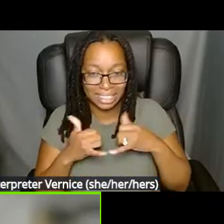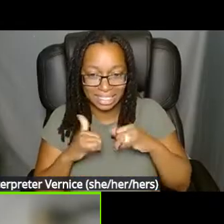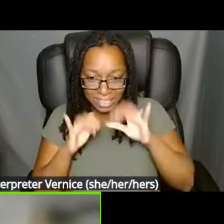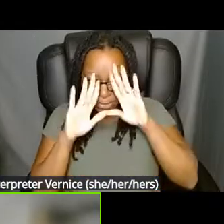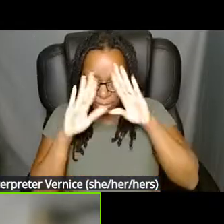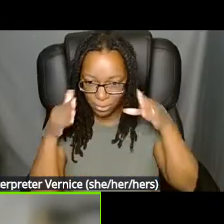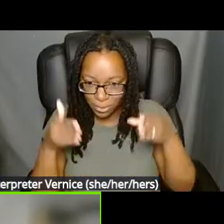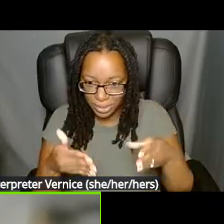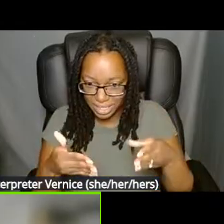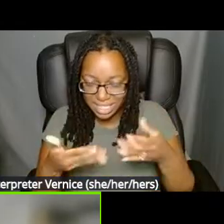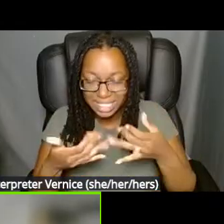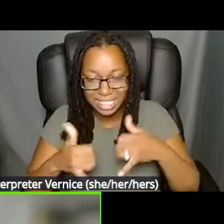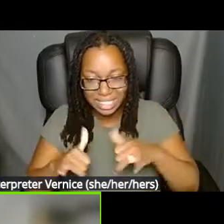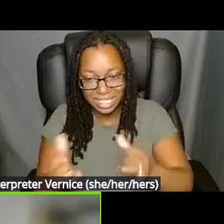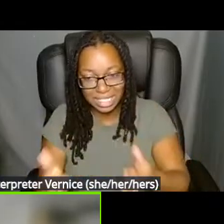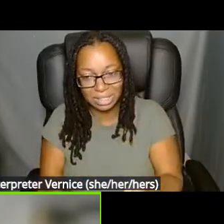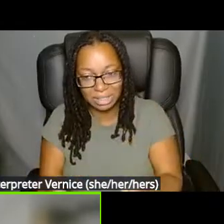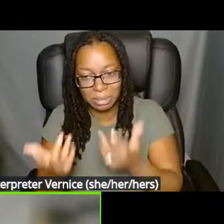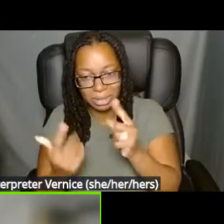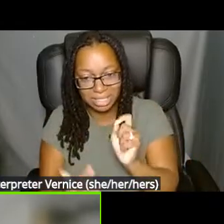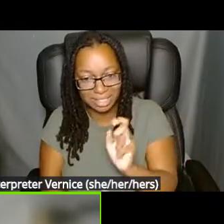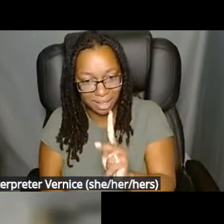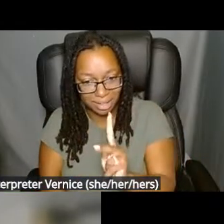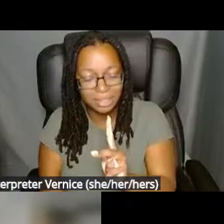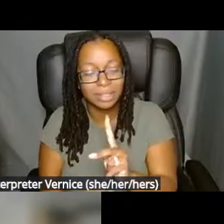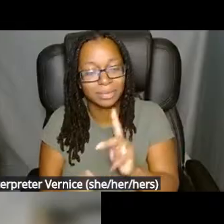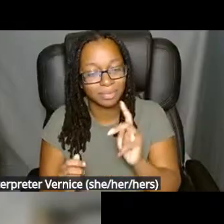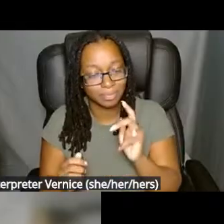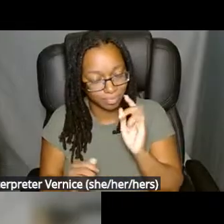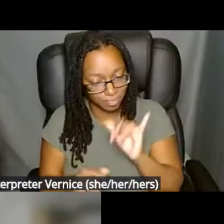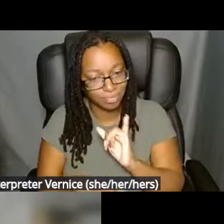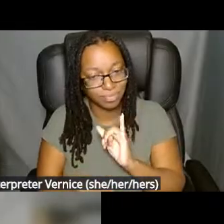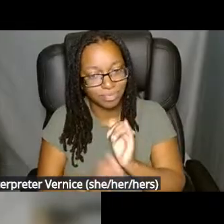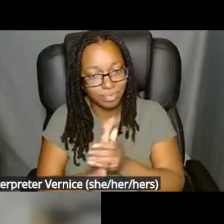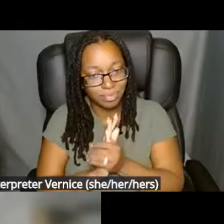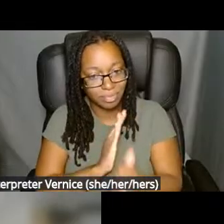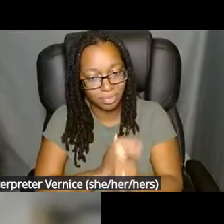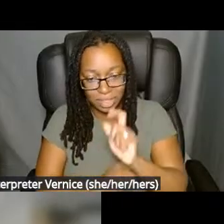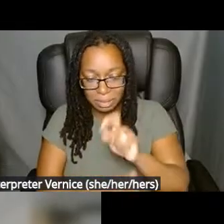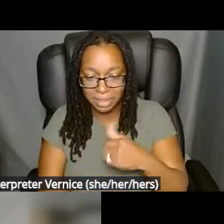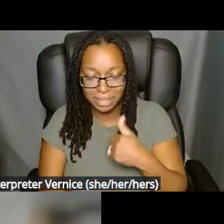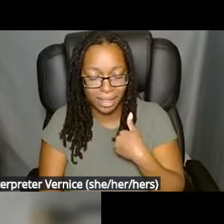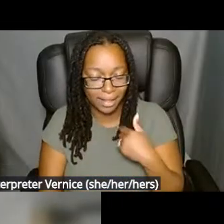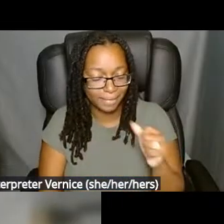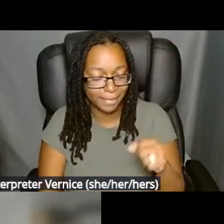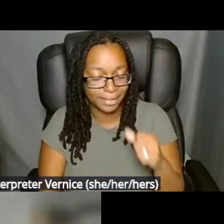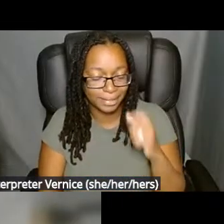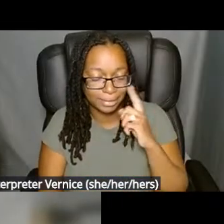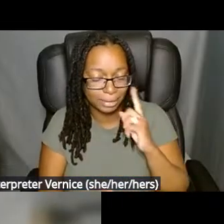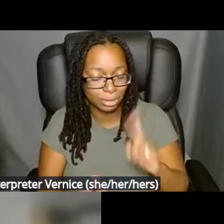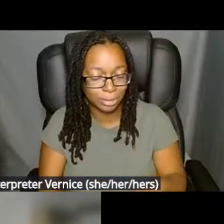set that has enabled so much, like so much. So I absolutely agree with you. Yeah.